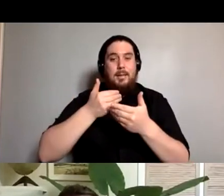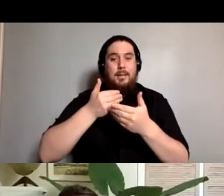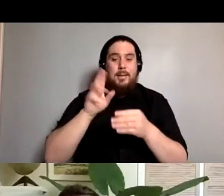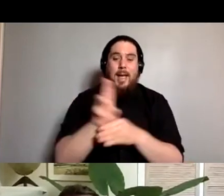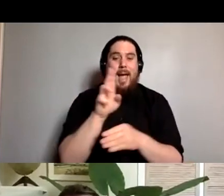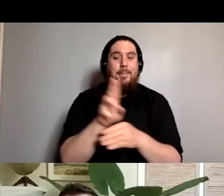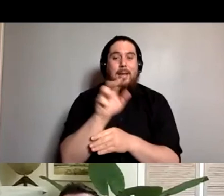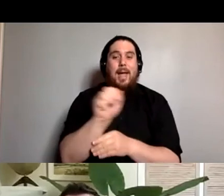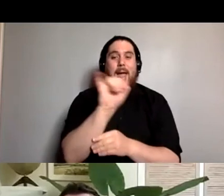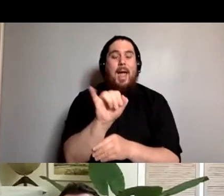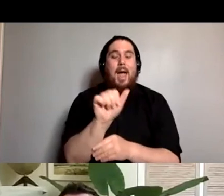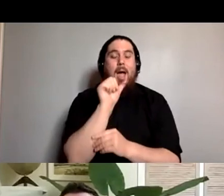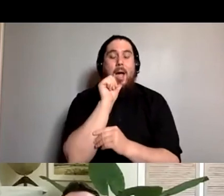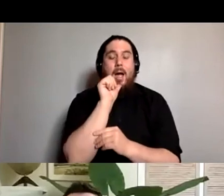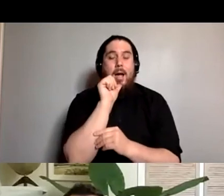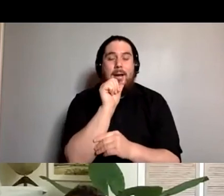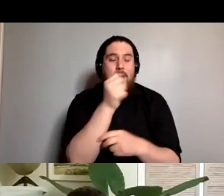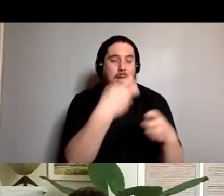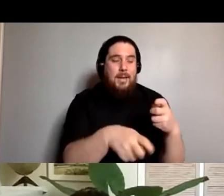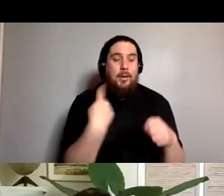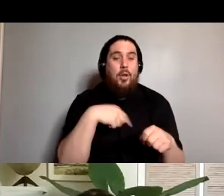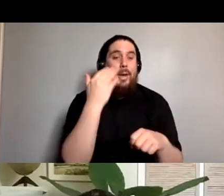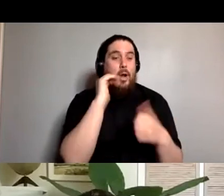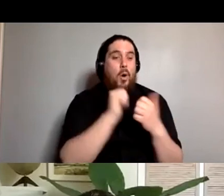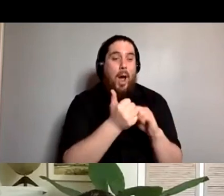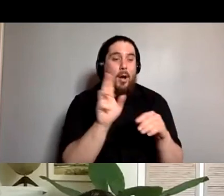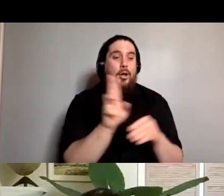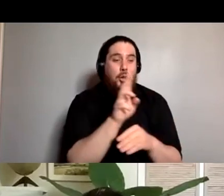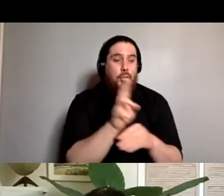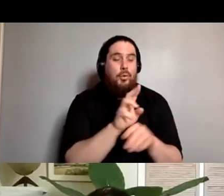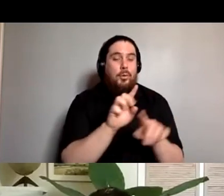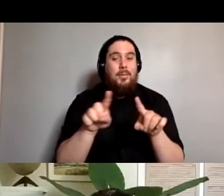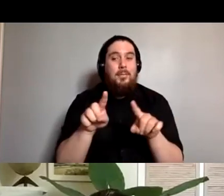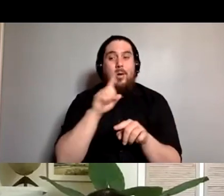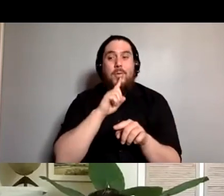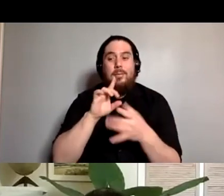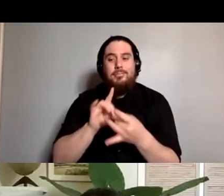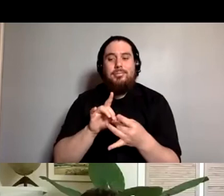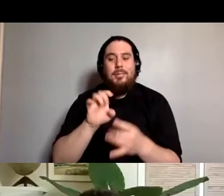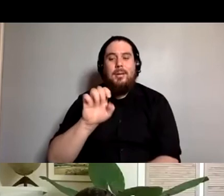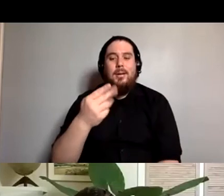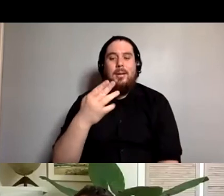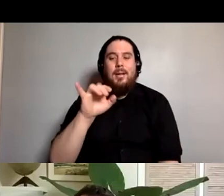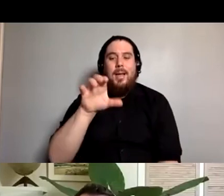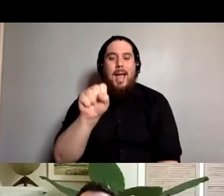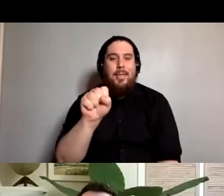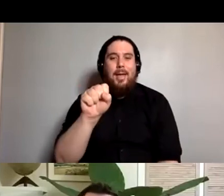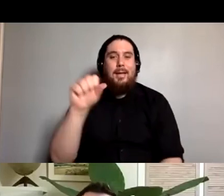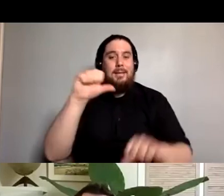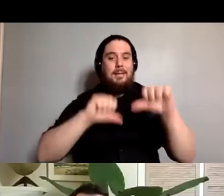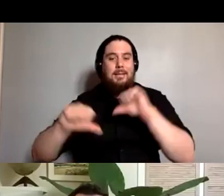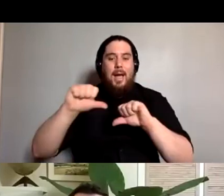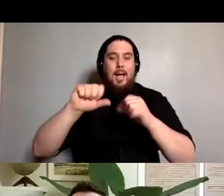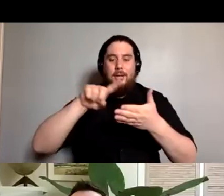that difficult. We know how to do that. It's the ethics and the science and the research to